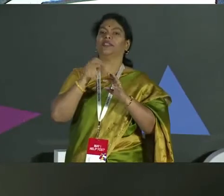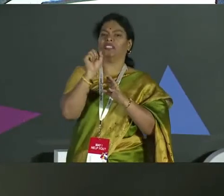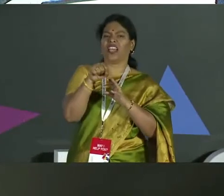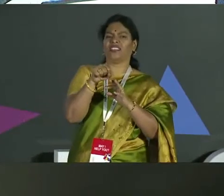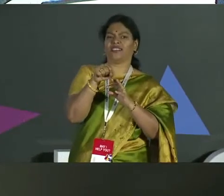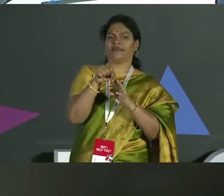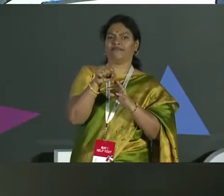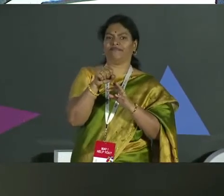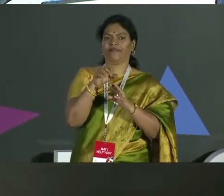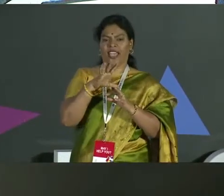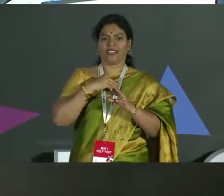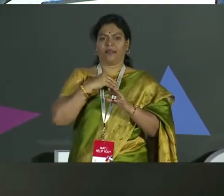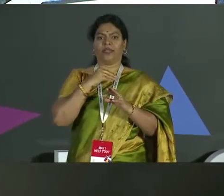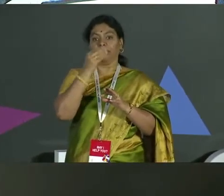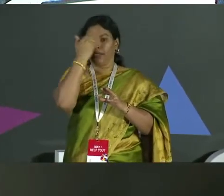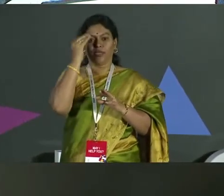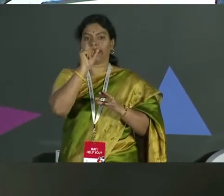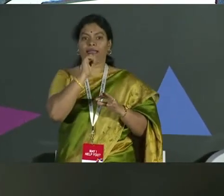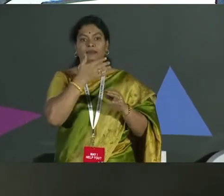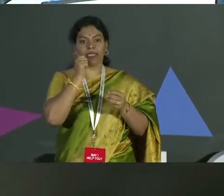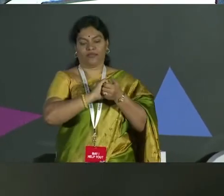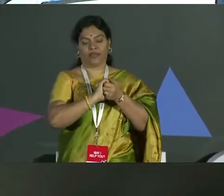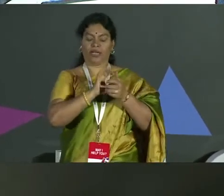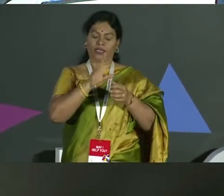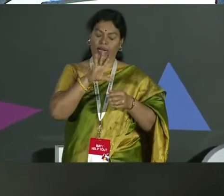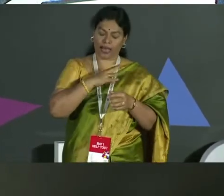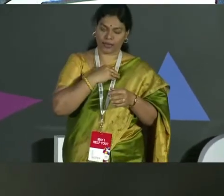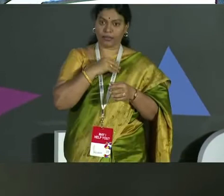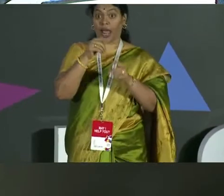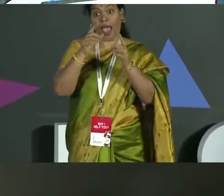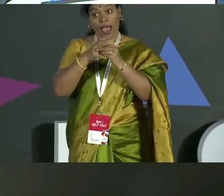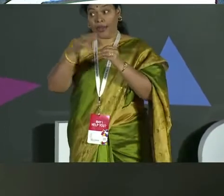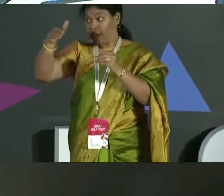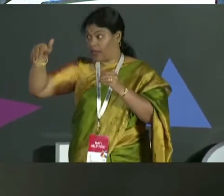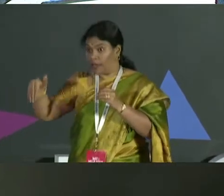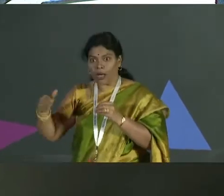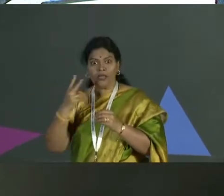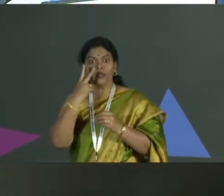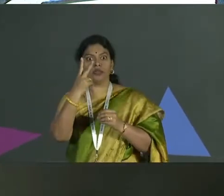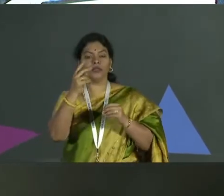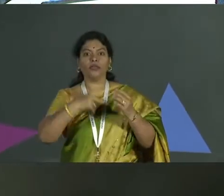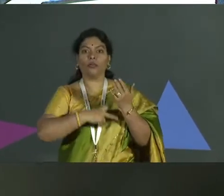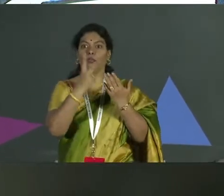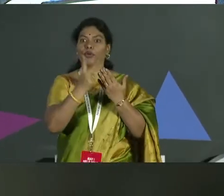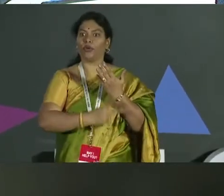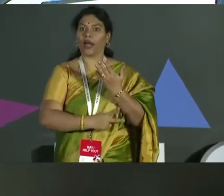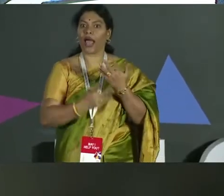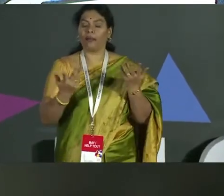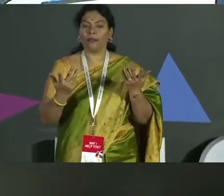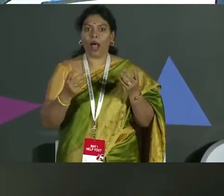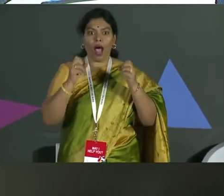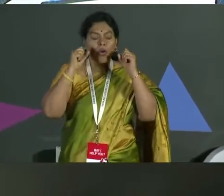I can't say no to Sandeepan, and I just said yes. But I've come here and I've seen this program and what you've built